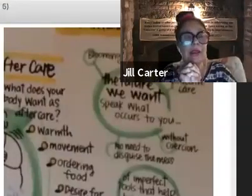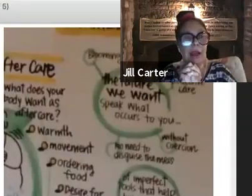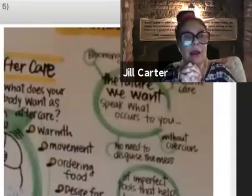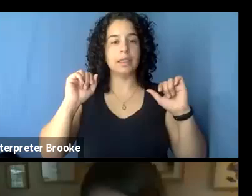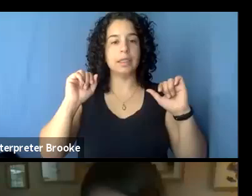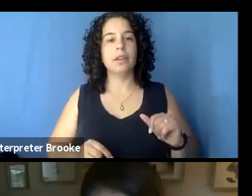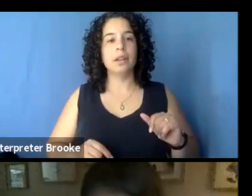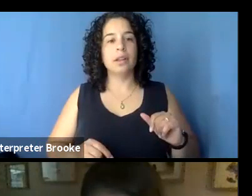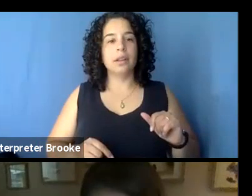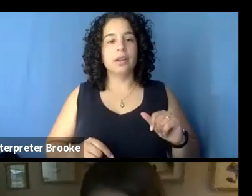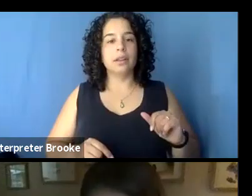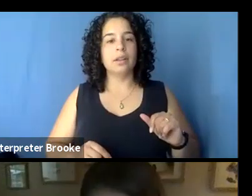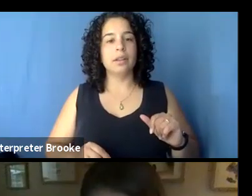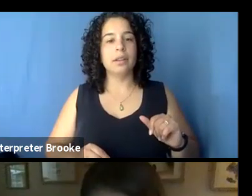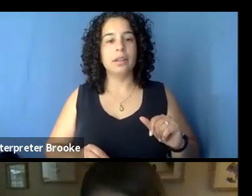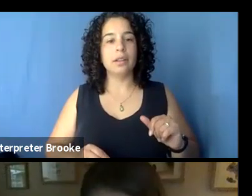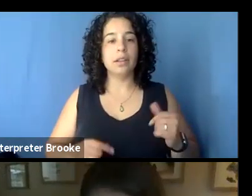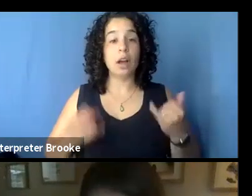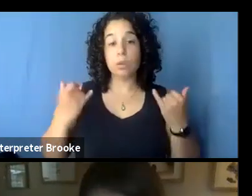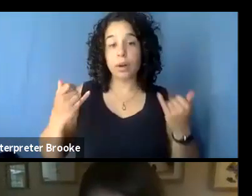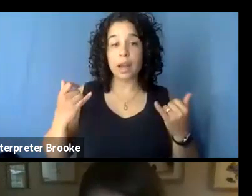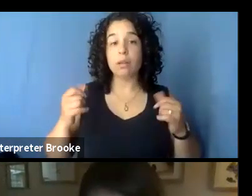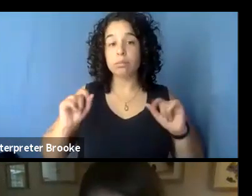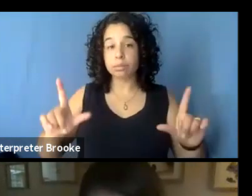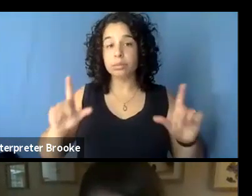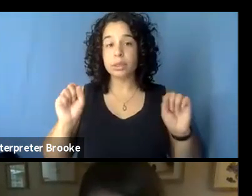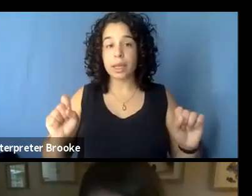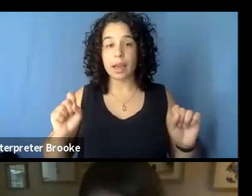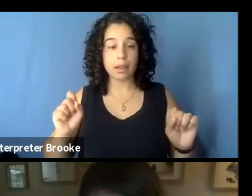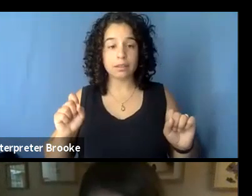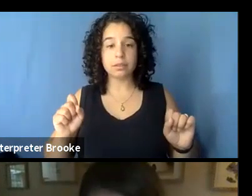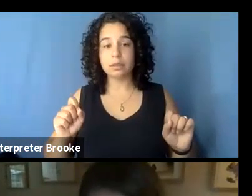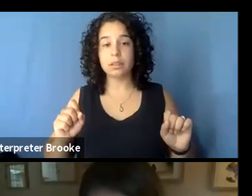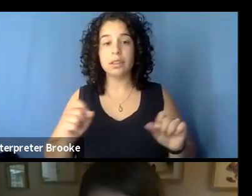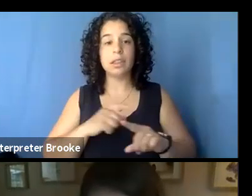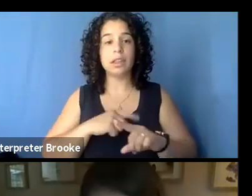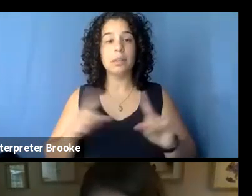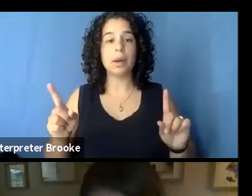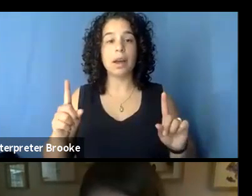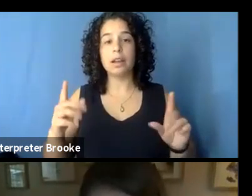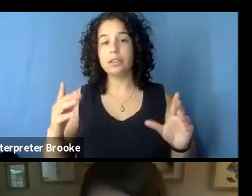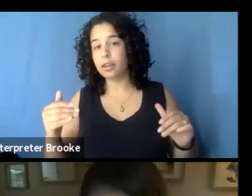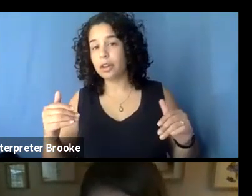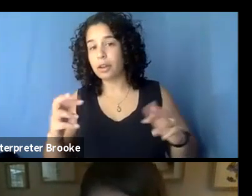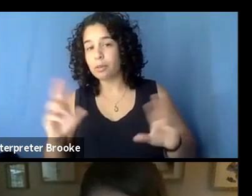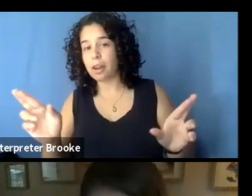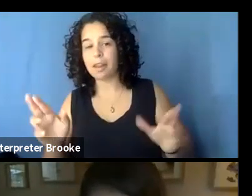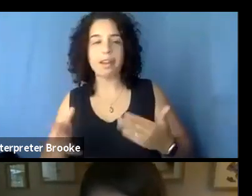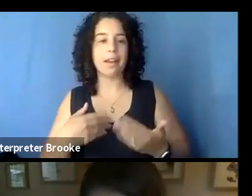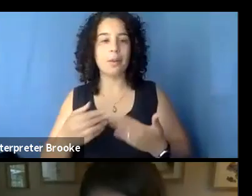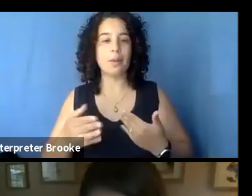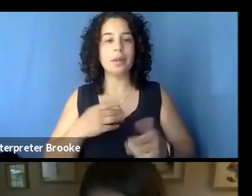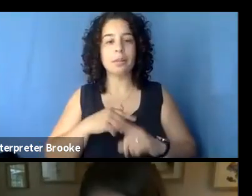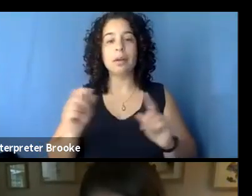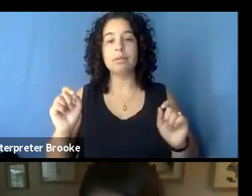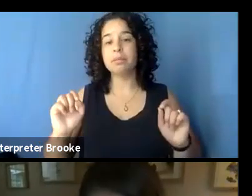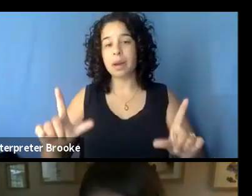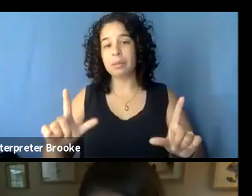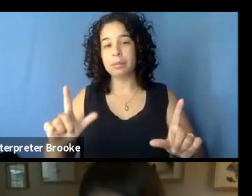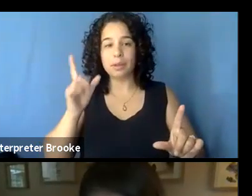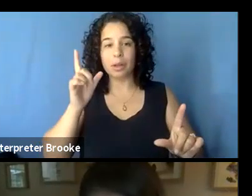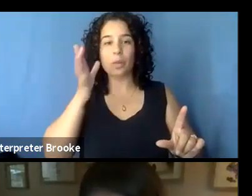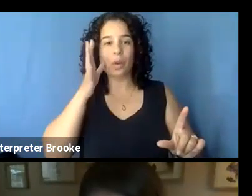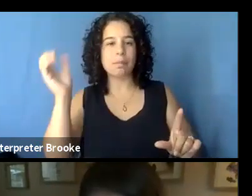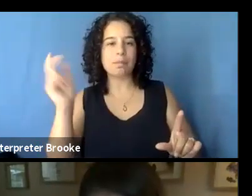Not right now, or okay, that's okay too. But we haven't quite retired yet. But yes, we saw the slide momentarily and it will come